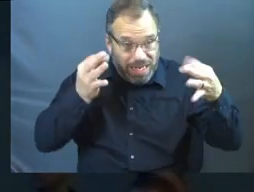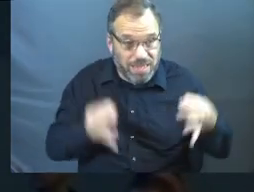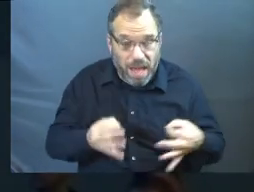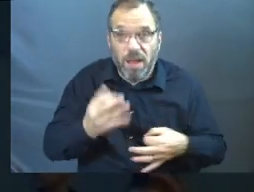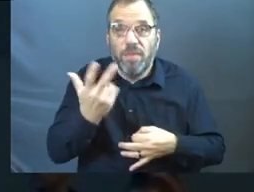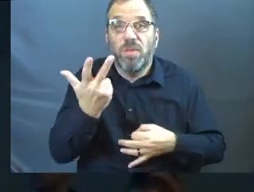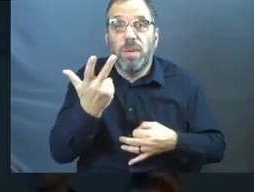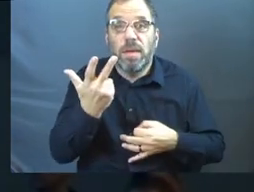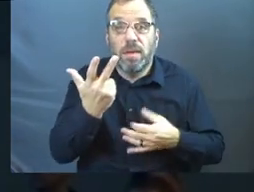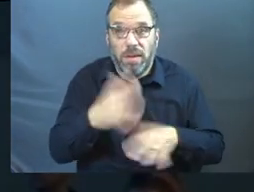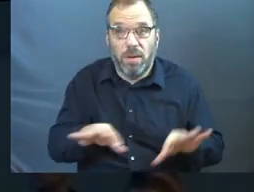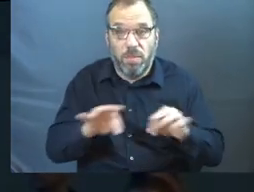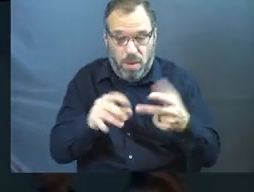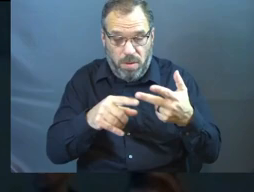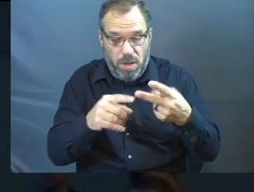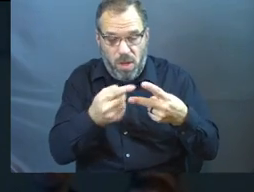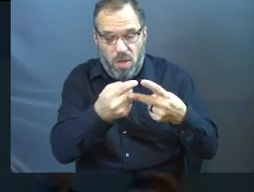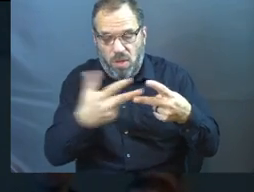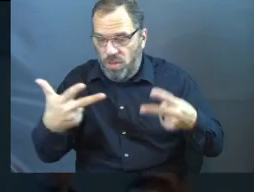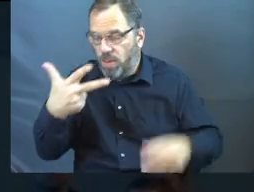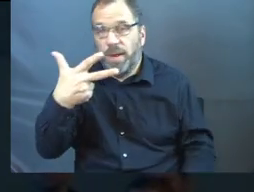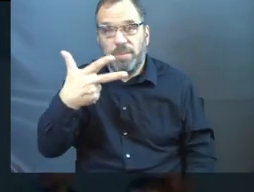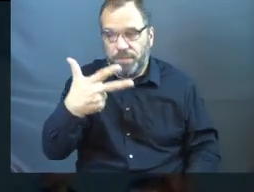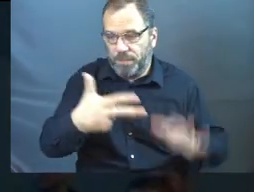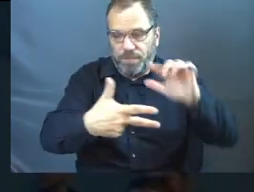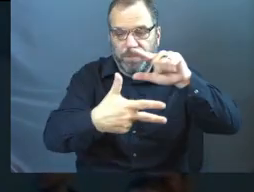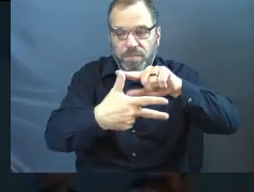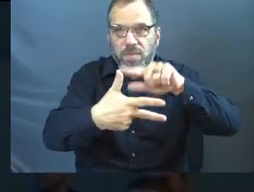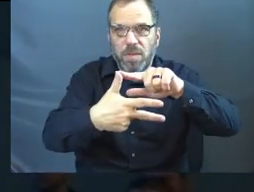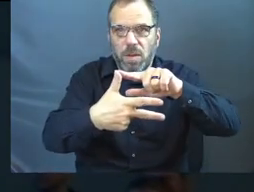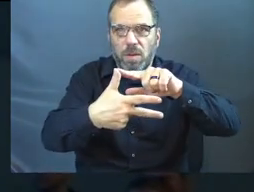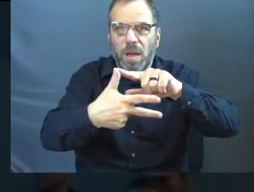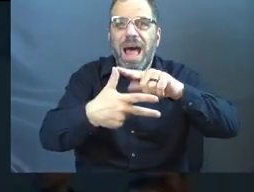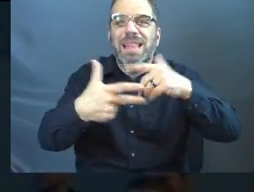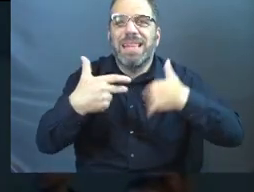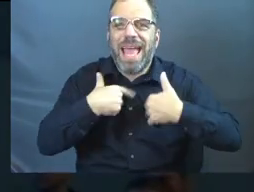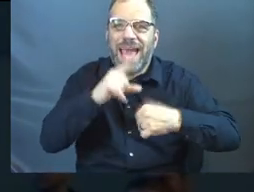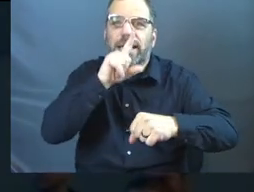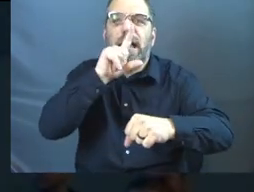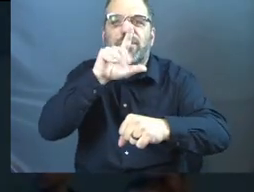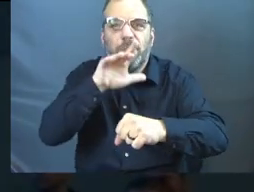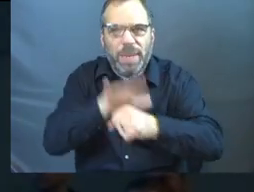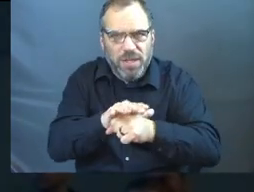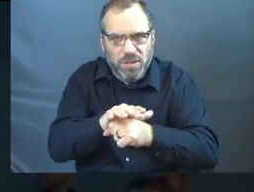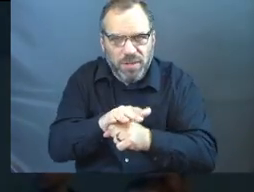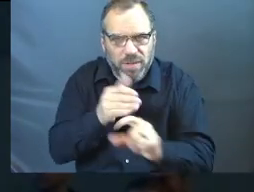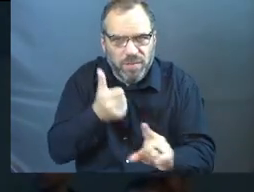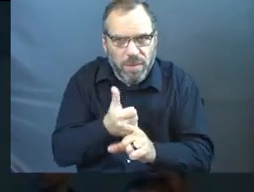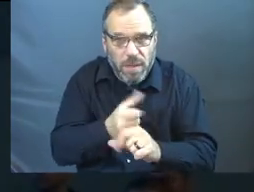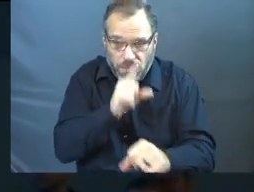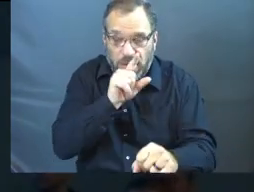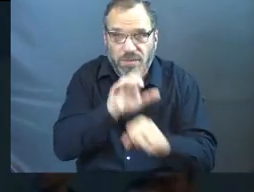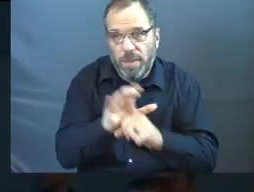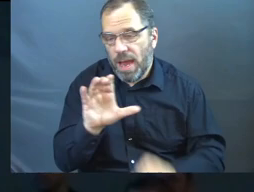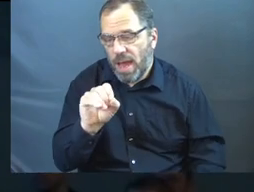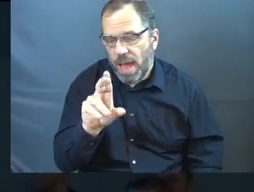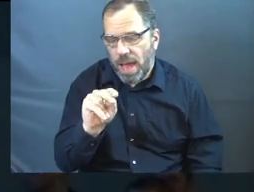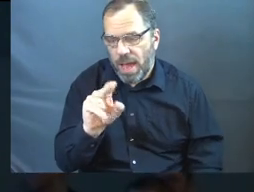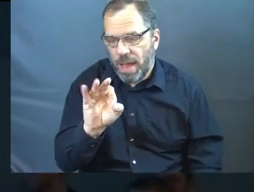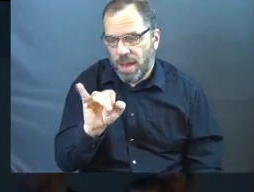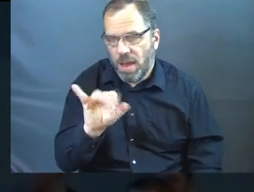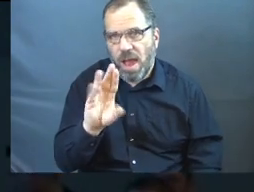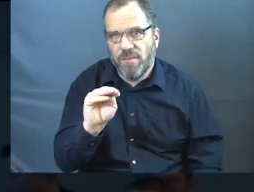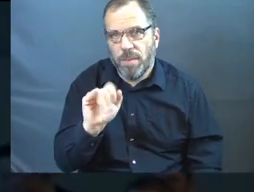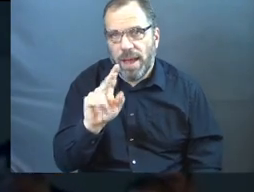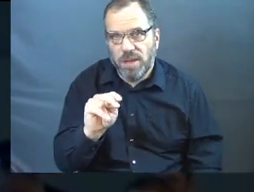three different things that are important, okay, from this. One, they received confirmation for themselves. Confirmation that what the